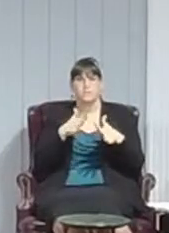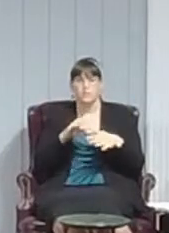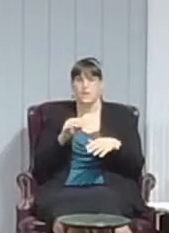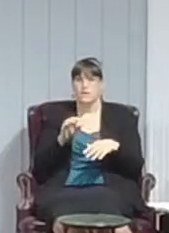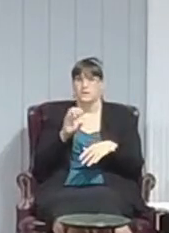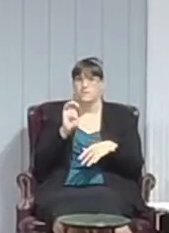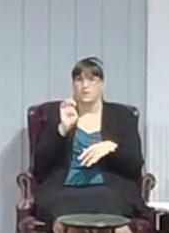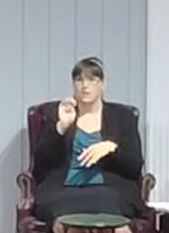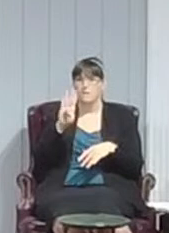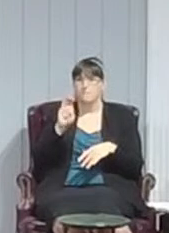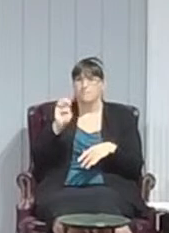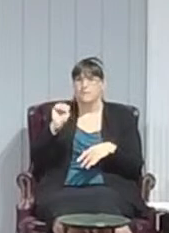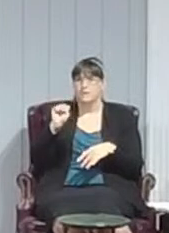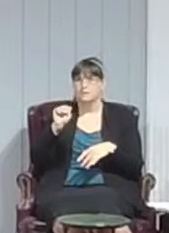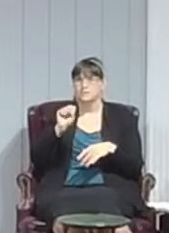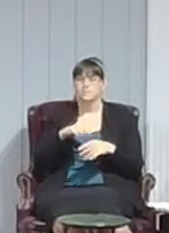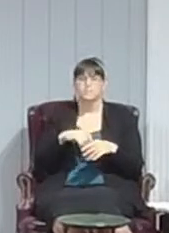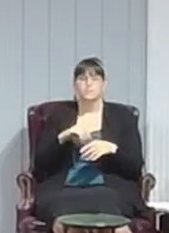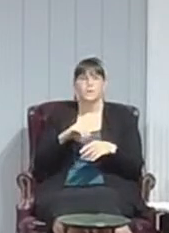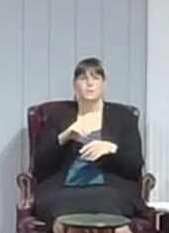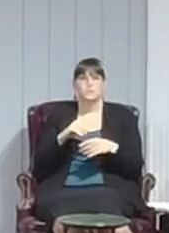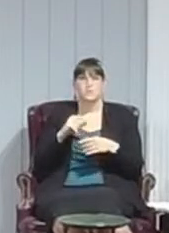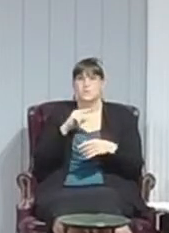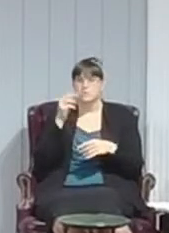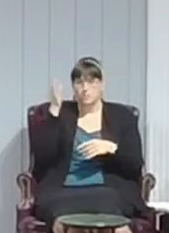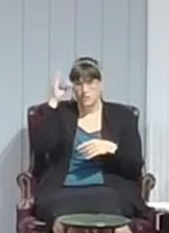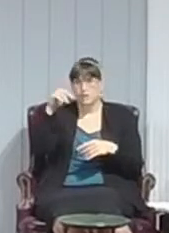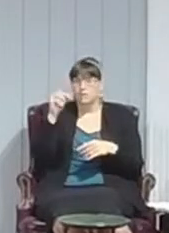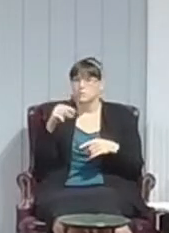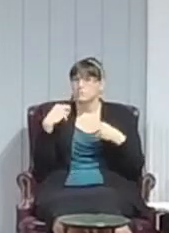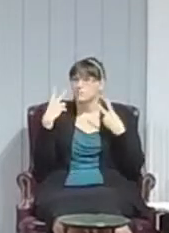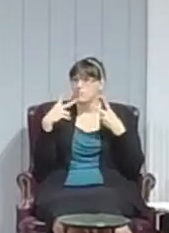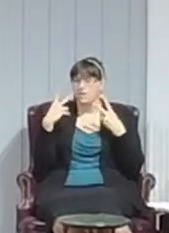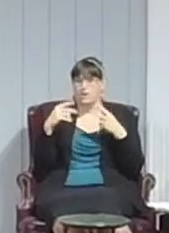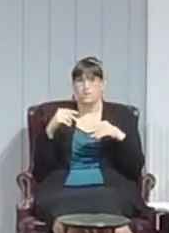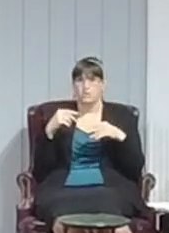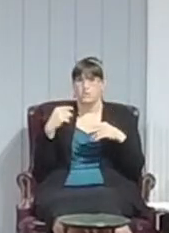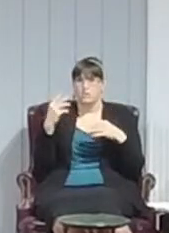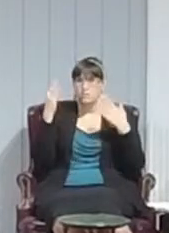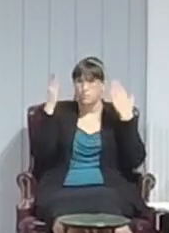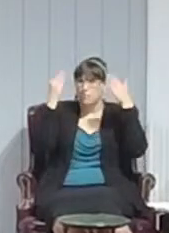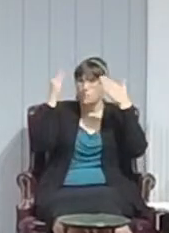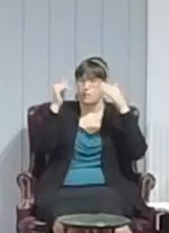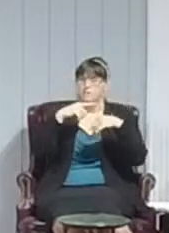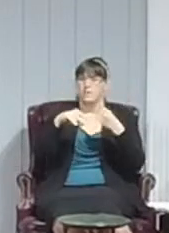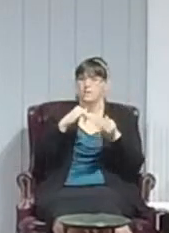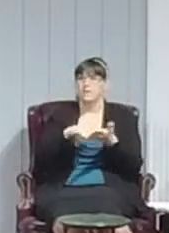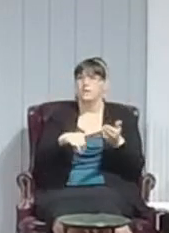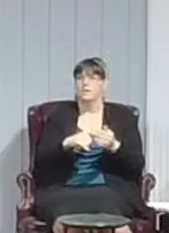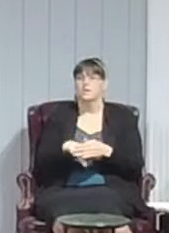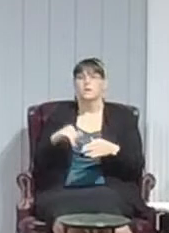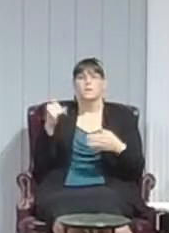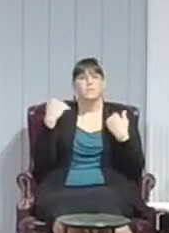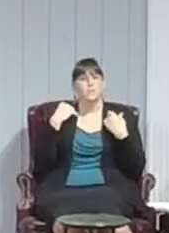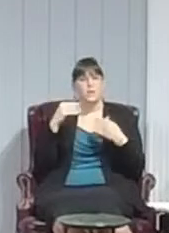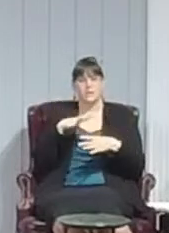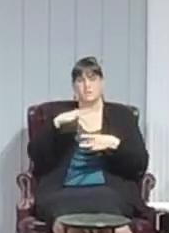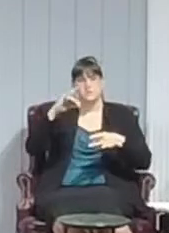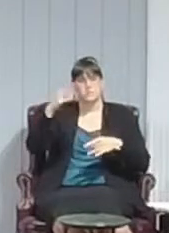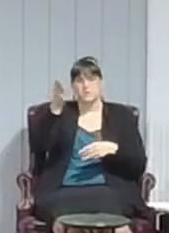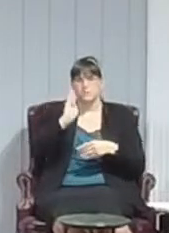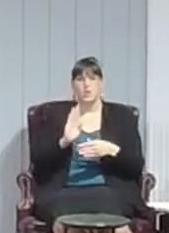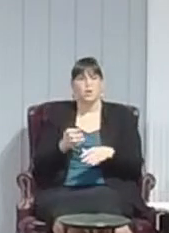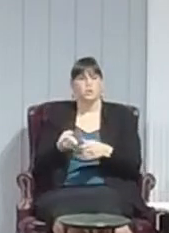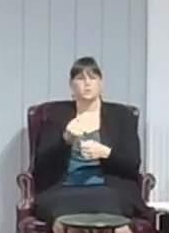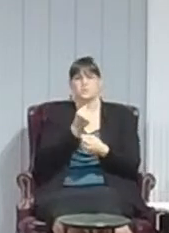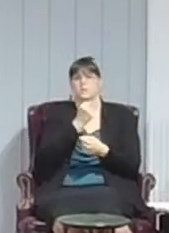about that, that if you had the spirit of God in you, you could have the power to overcome fear of bees. If you had the spirit of God in you, you would love bees. If